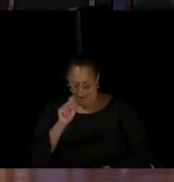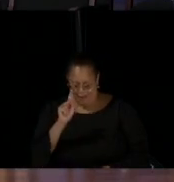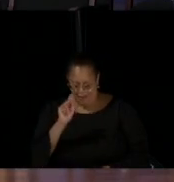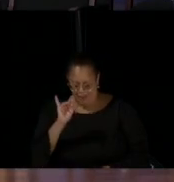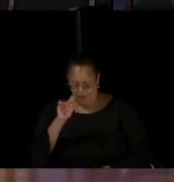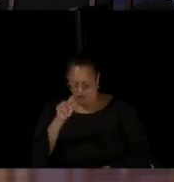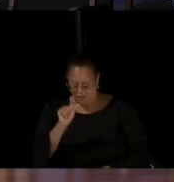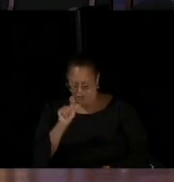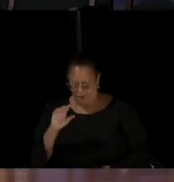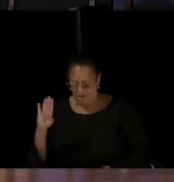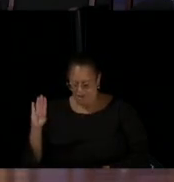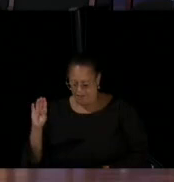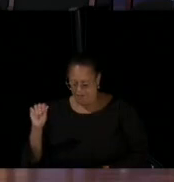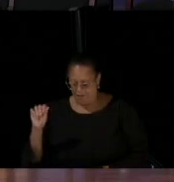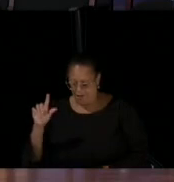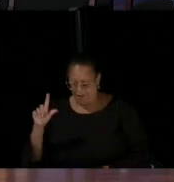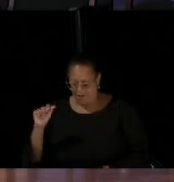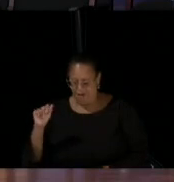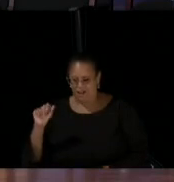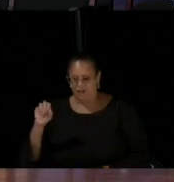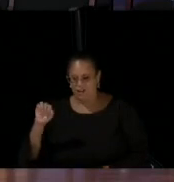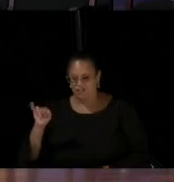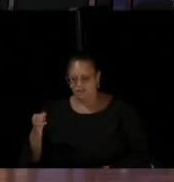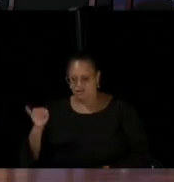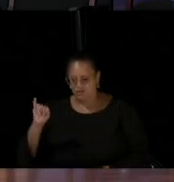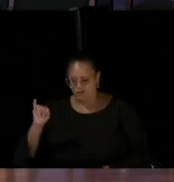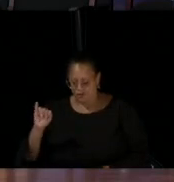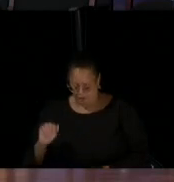Ashika Balaji.